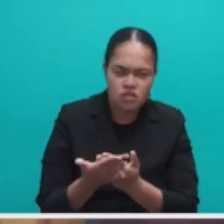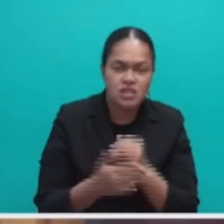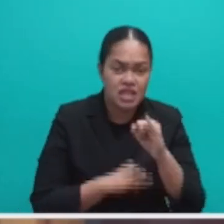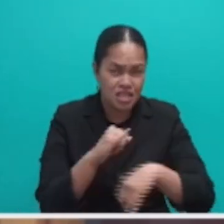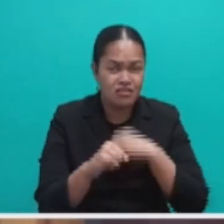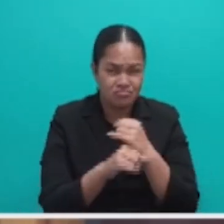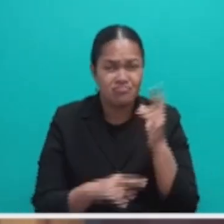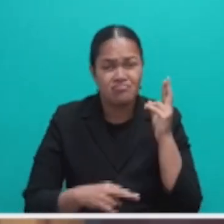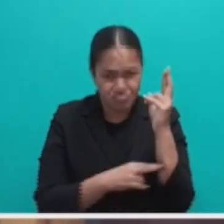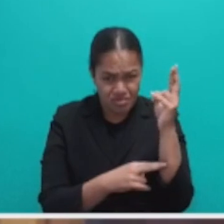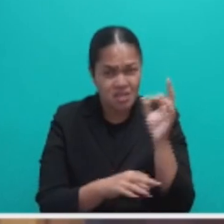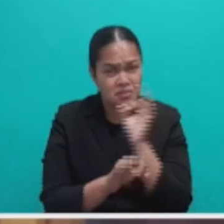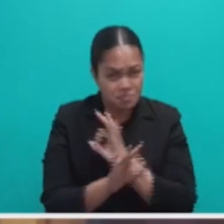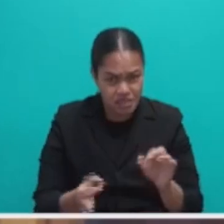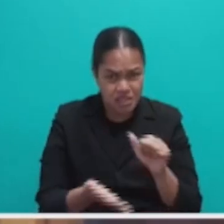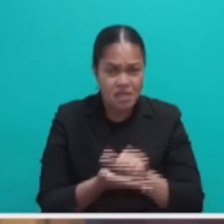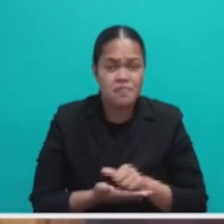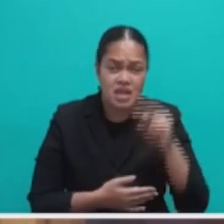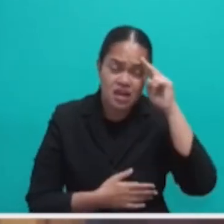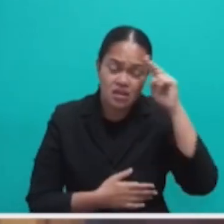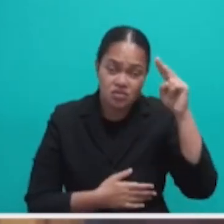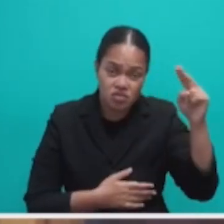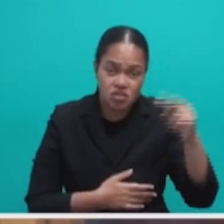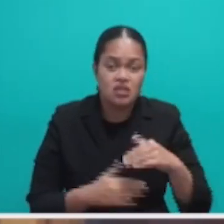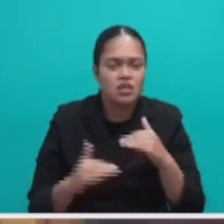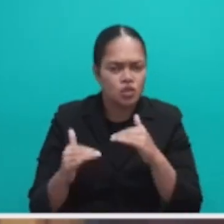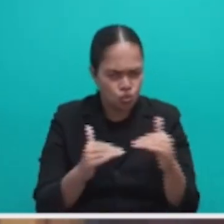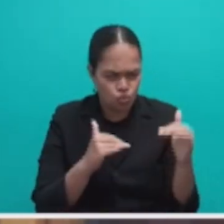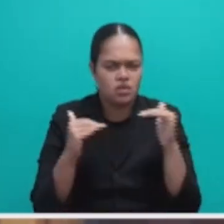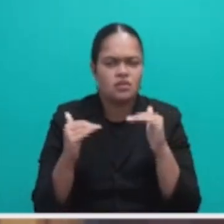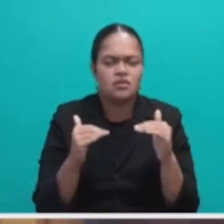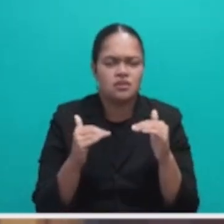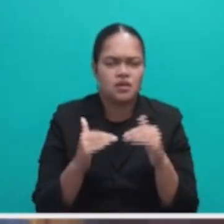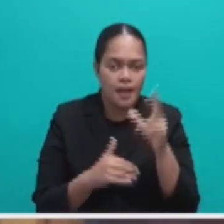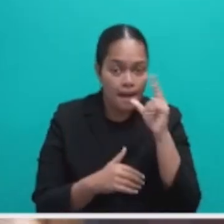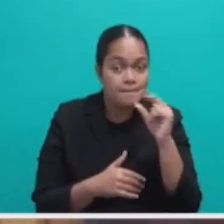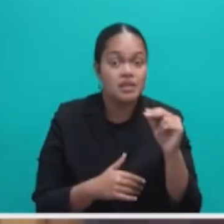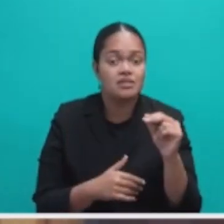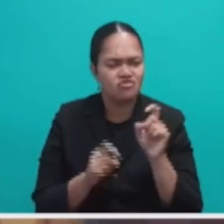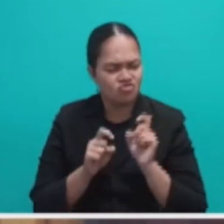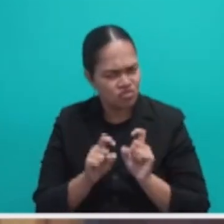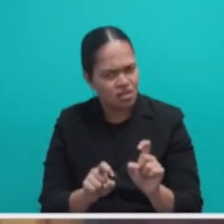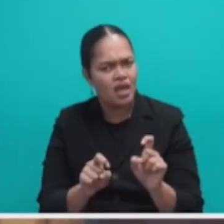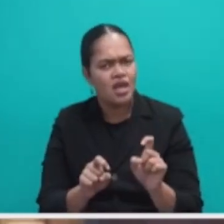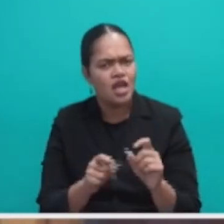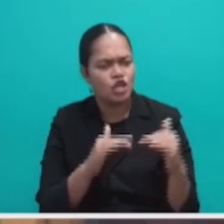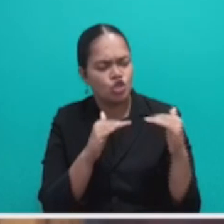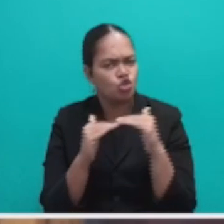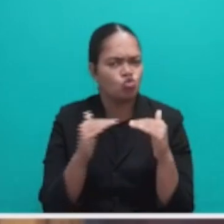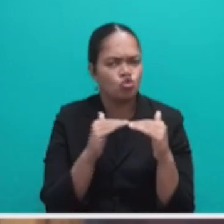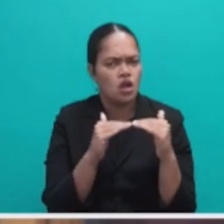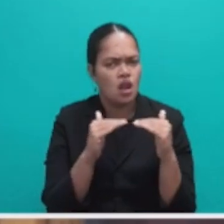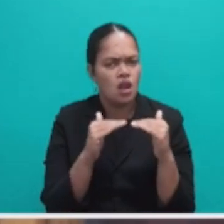international reputation as a peacekeeping nation is equally premised on our ability to stay neutral in regions where